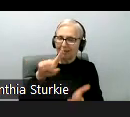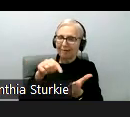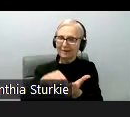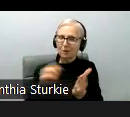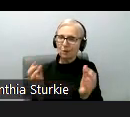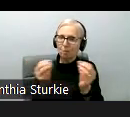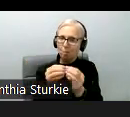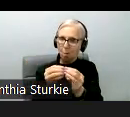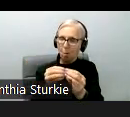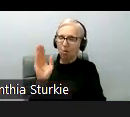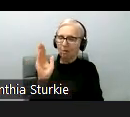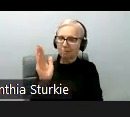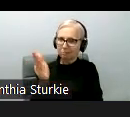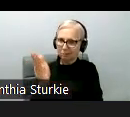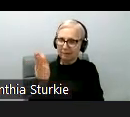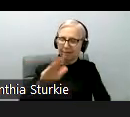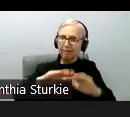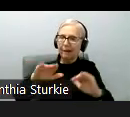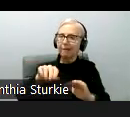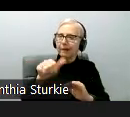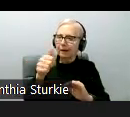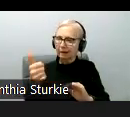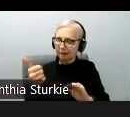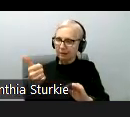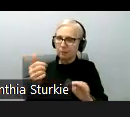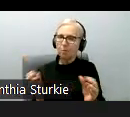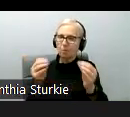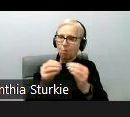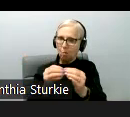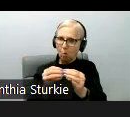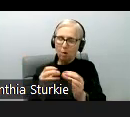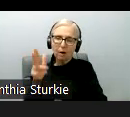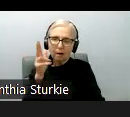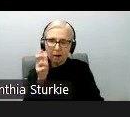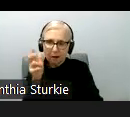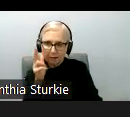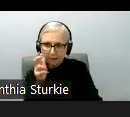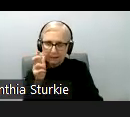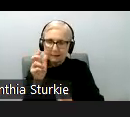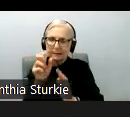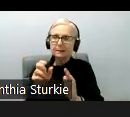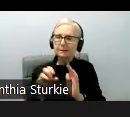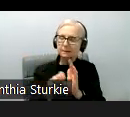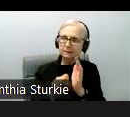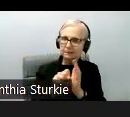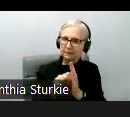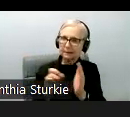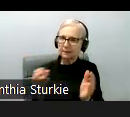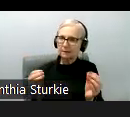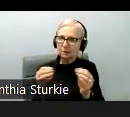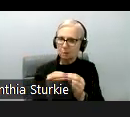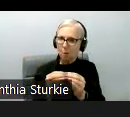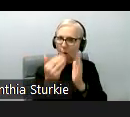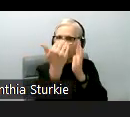heavy event than some of the others. Some of the others are more of a listening session, and this one's really more of walking through